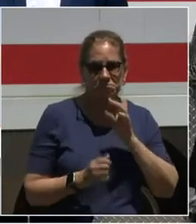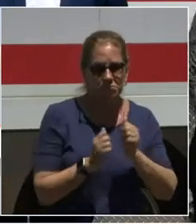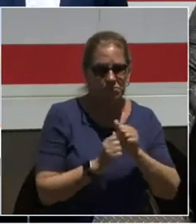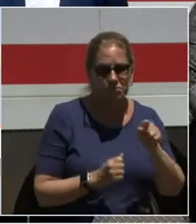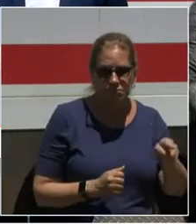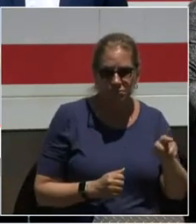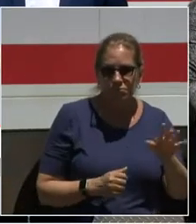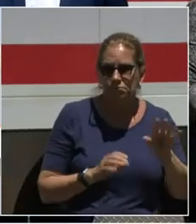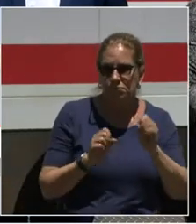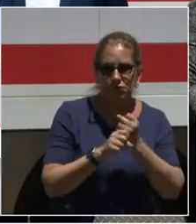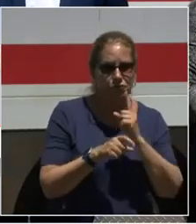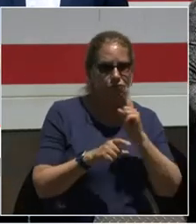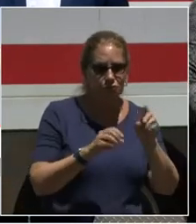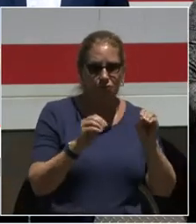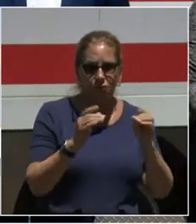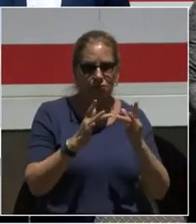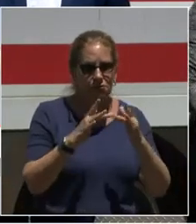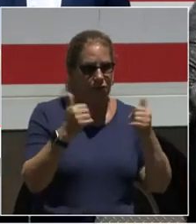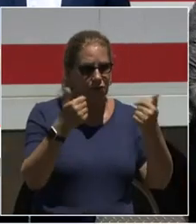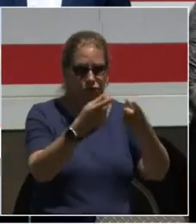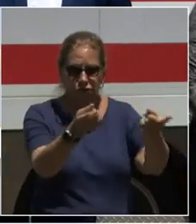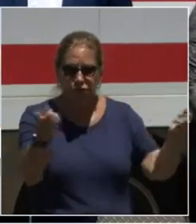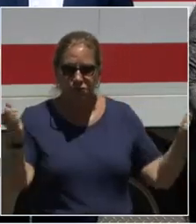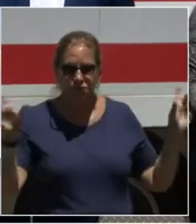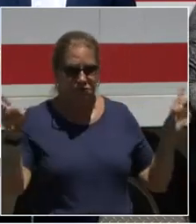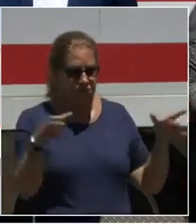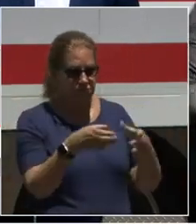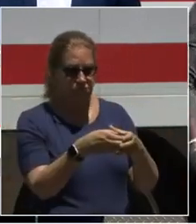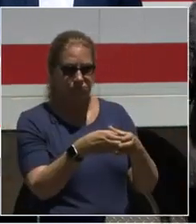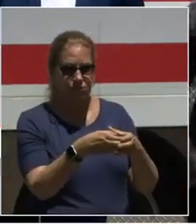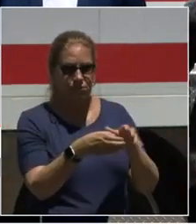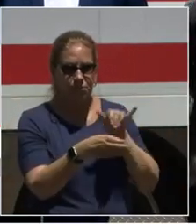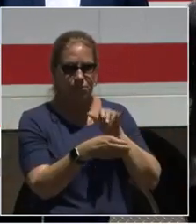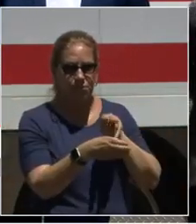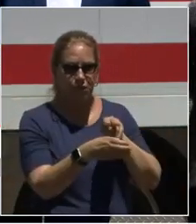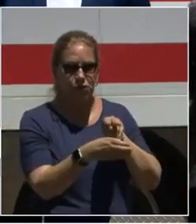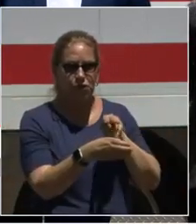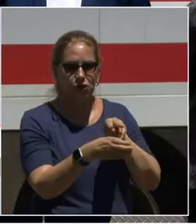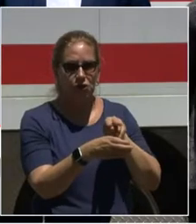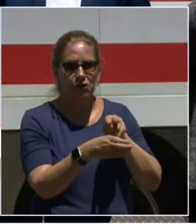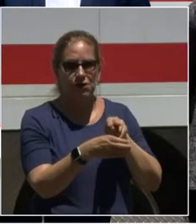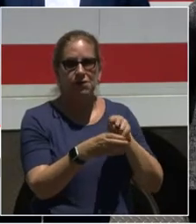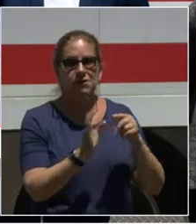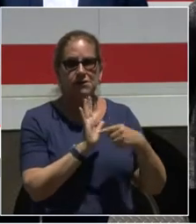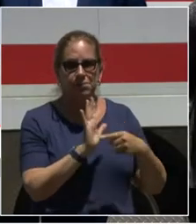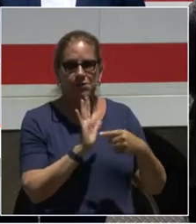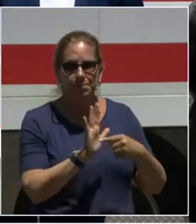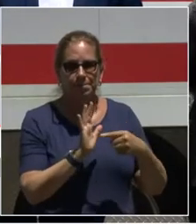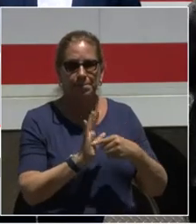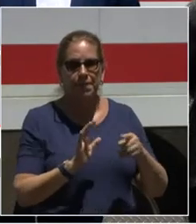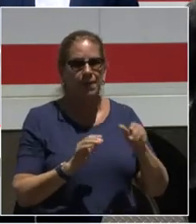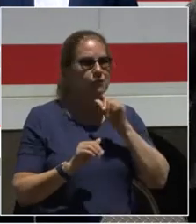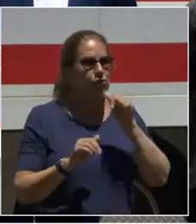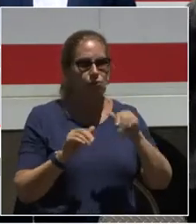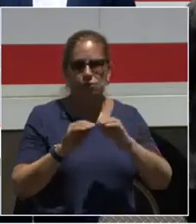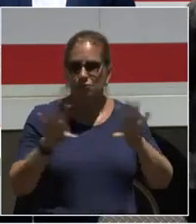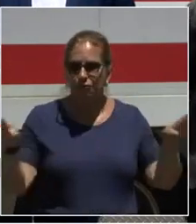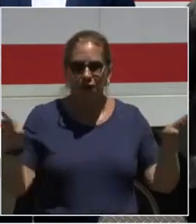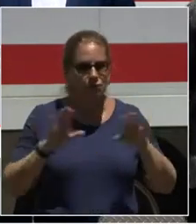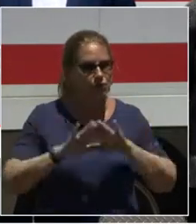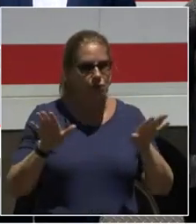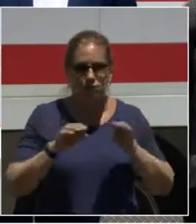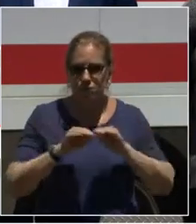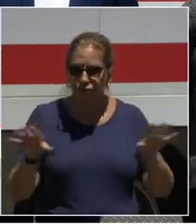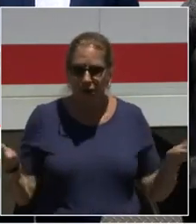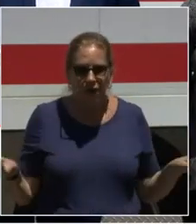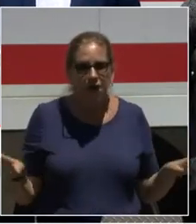those contacts monitor their symptoms so that they don't spread the infection further. Not surprising to us. We know that this is an outbreak that's occurring